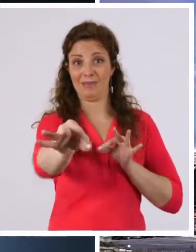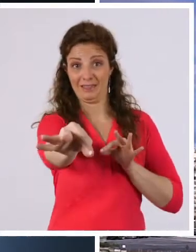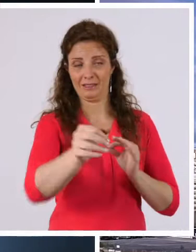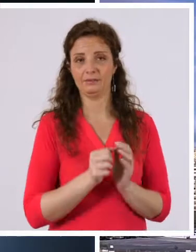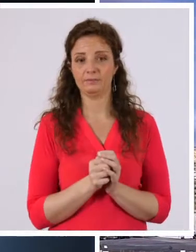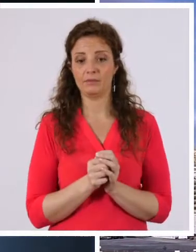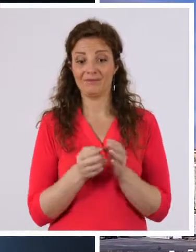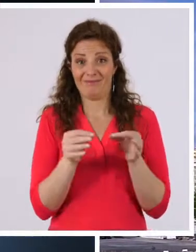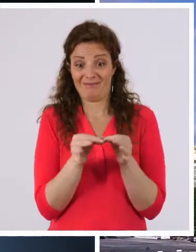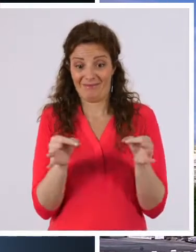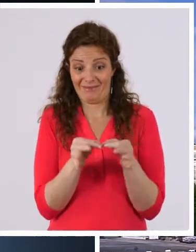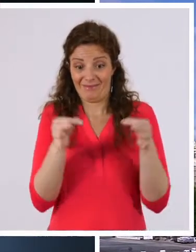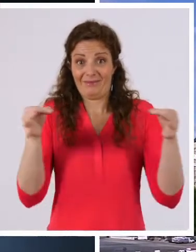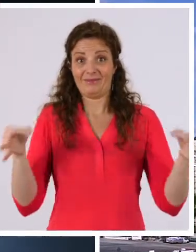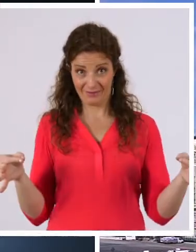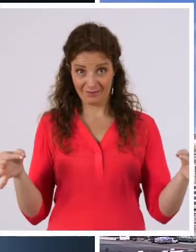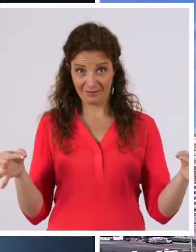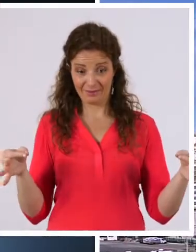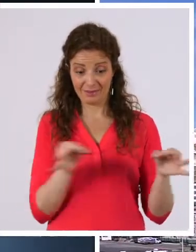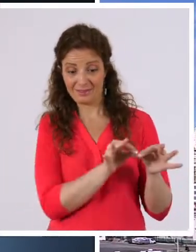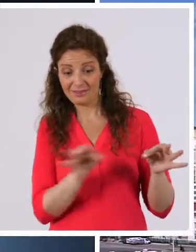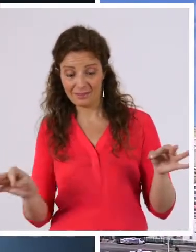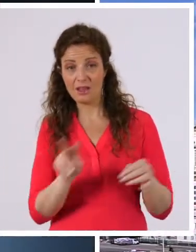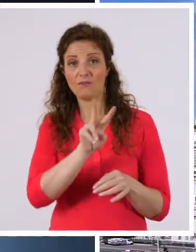150.38 meters. Molded breadth: